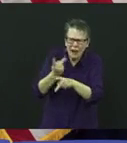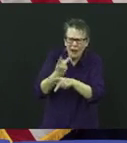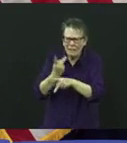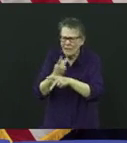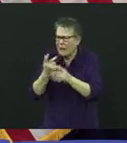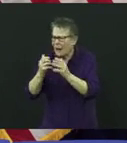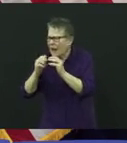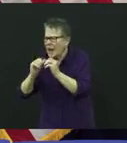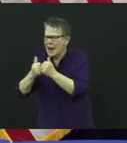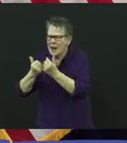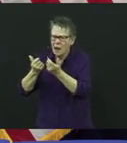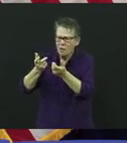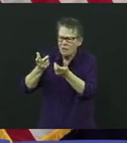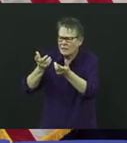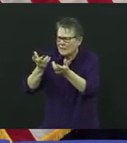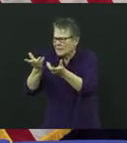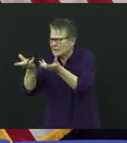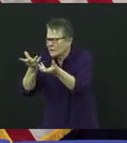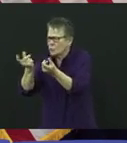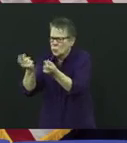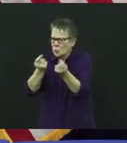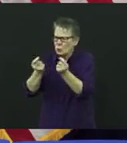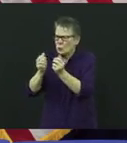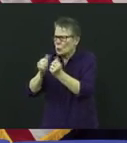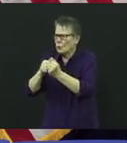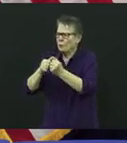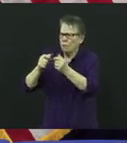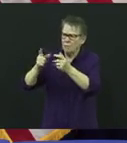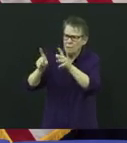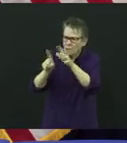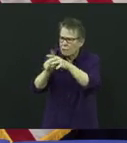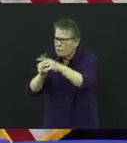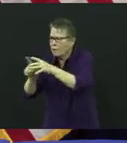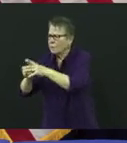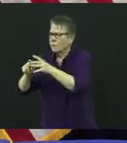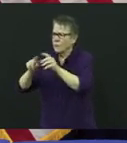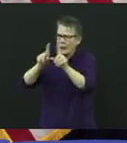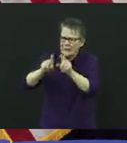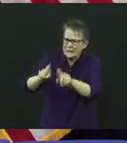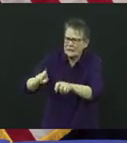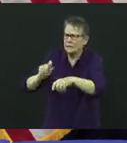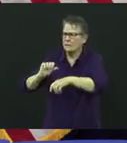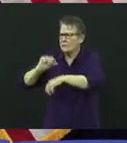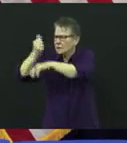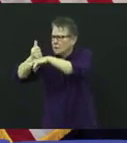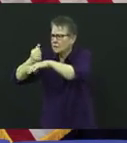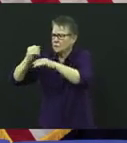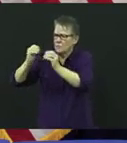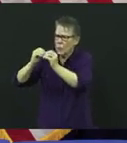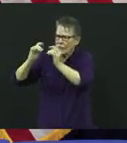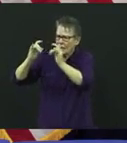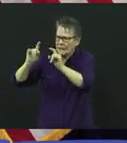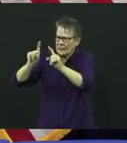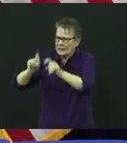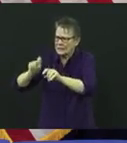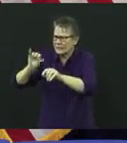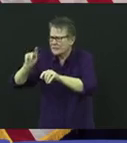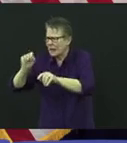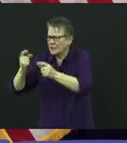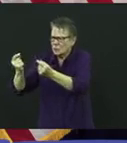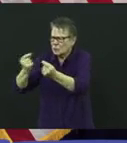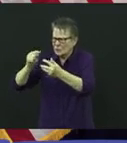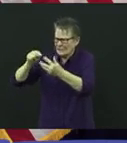days. But again, they are critical, knowing that data. And again, we've got our first window into the broader non-positive data. Getting